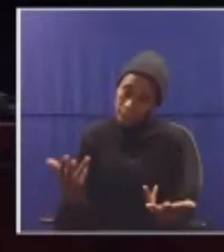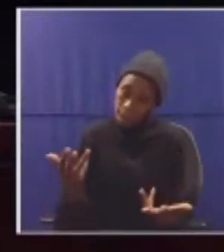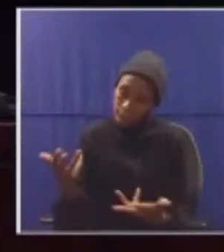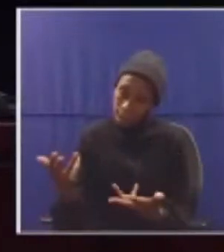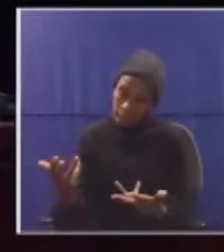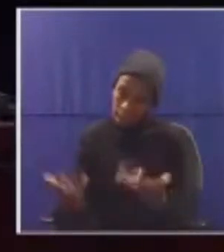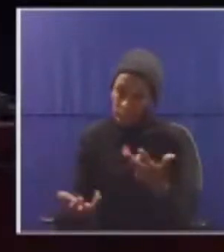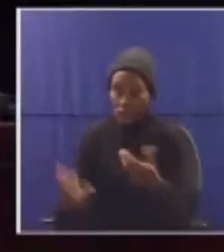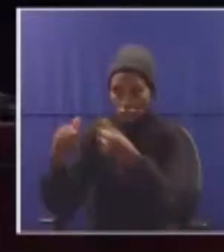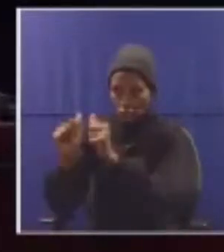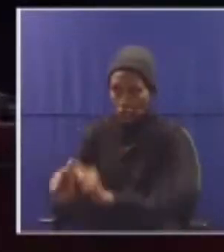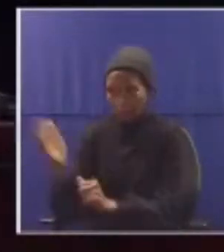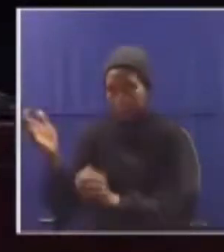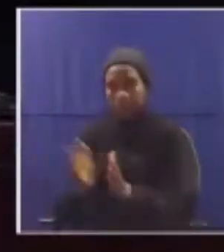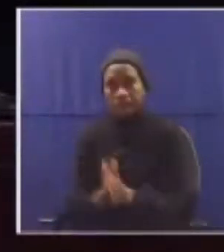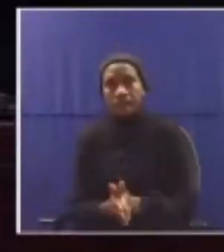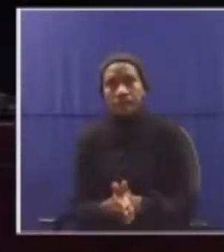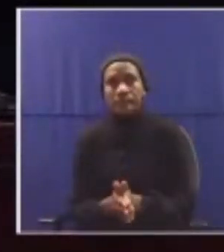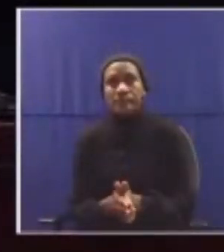Honorable Chair.